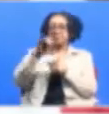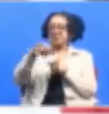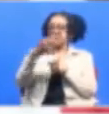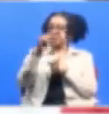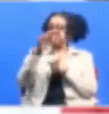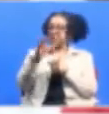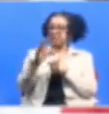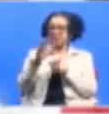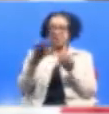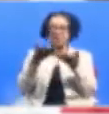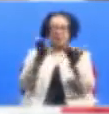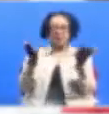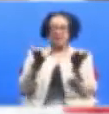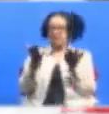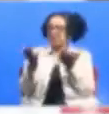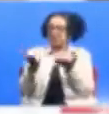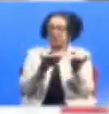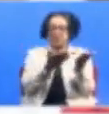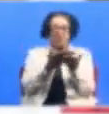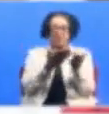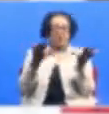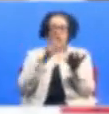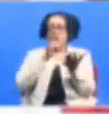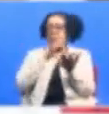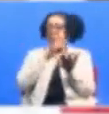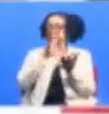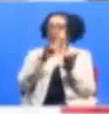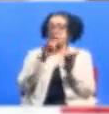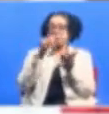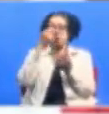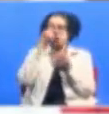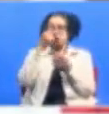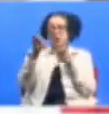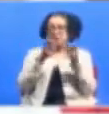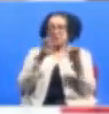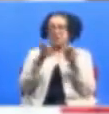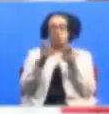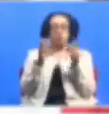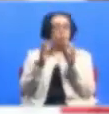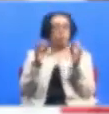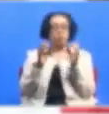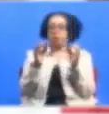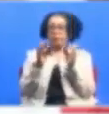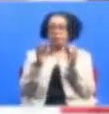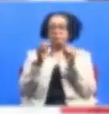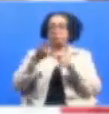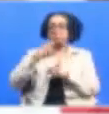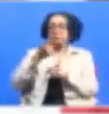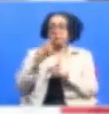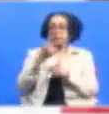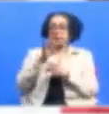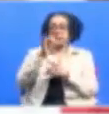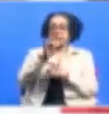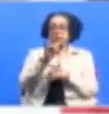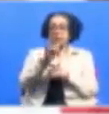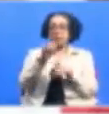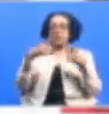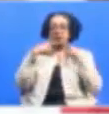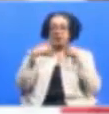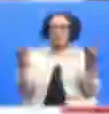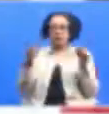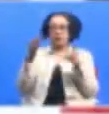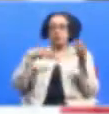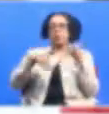in receipt of a complaint from the Ruto administration on the sabotage of its development agenda, stating, and again I quote, "declarations